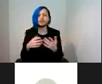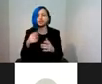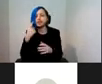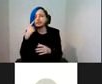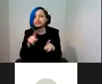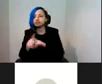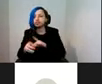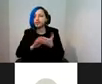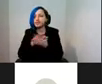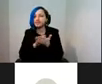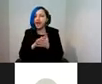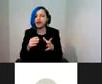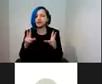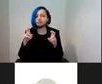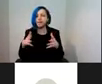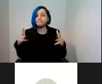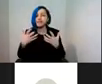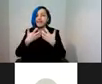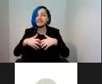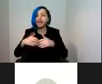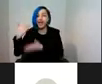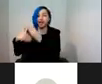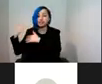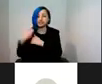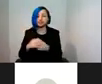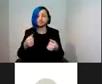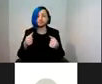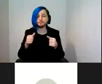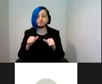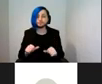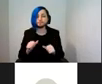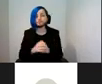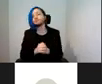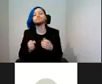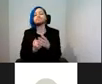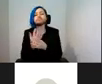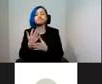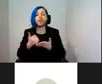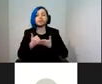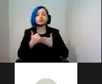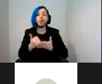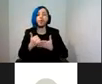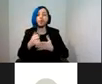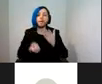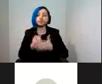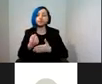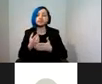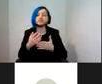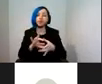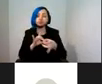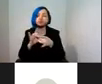and try and understand those gaps. Develop and support opportunities for collaboration across museums and the media